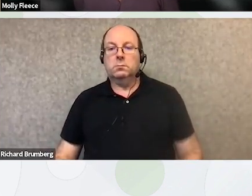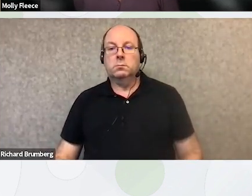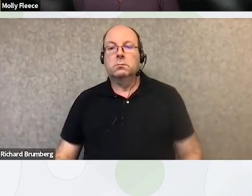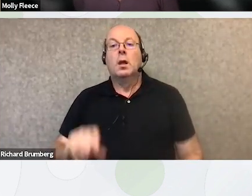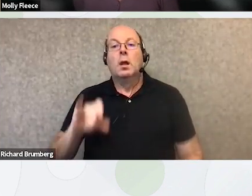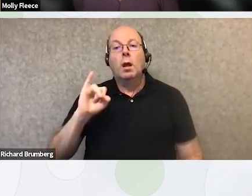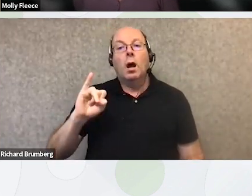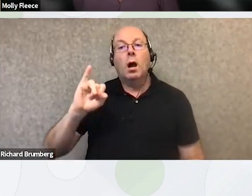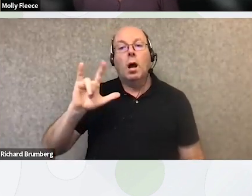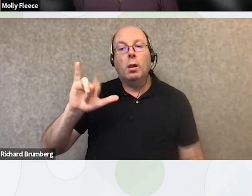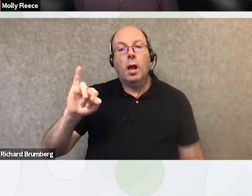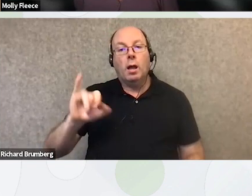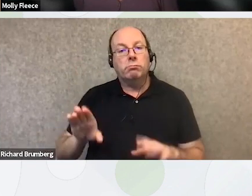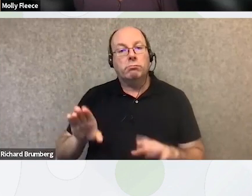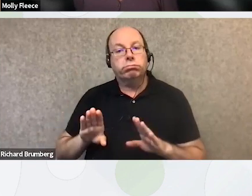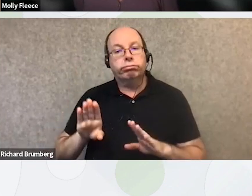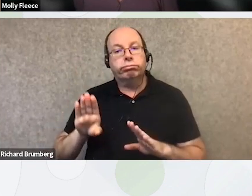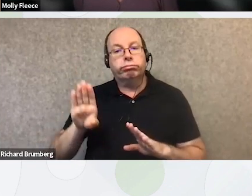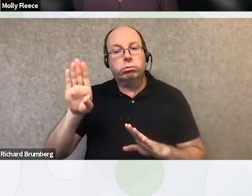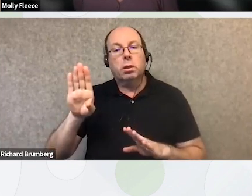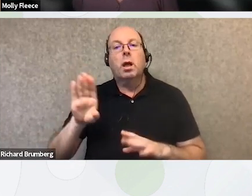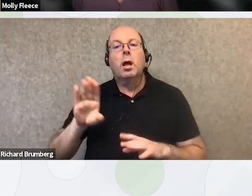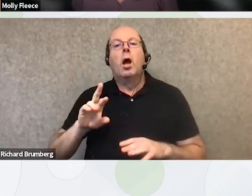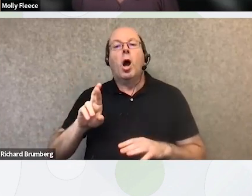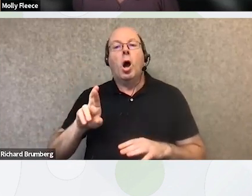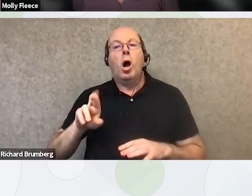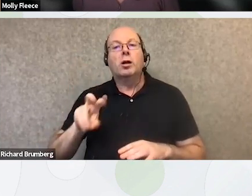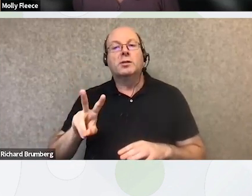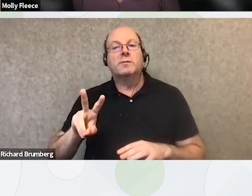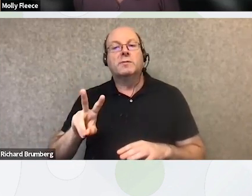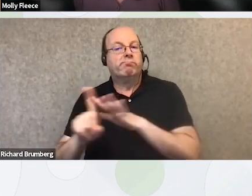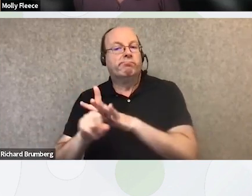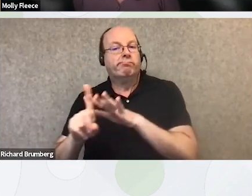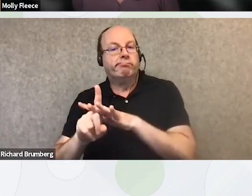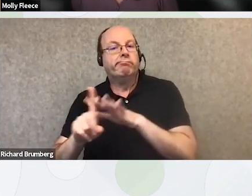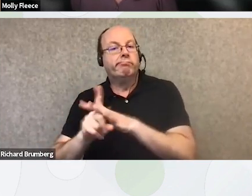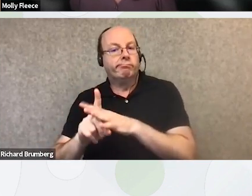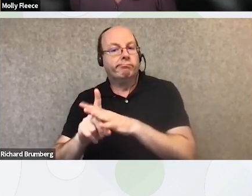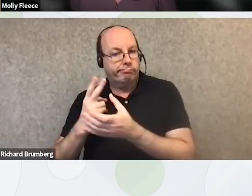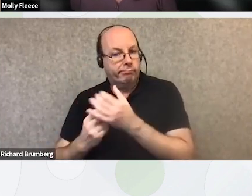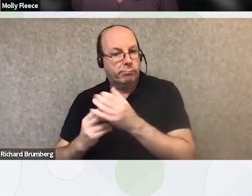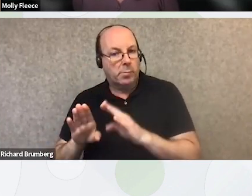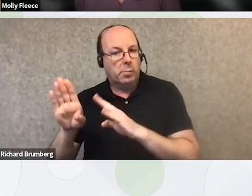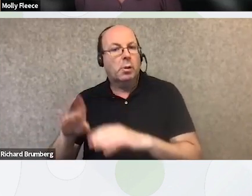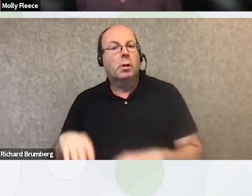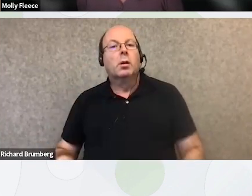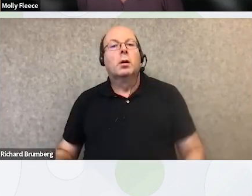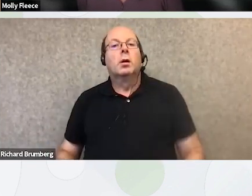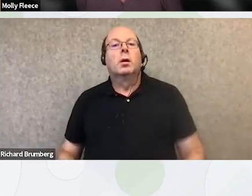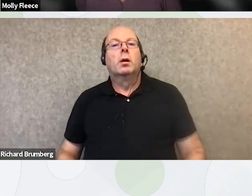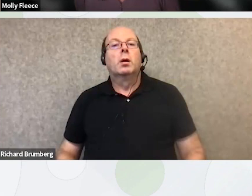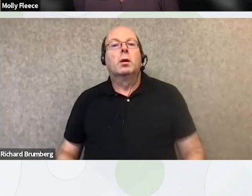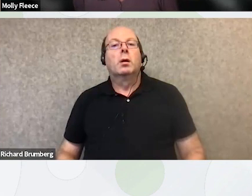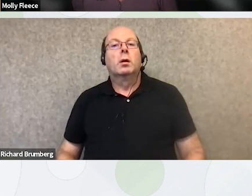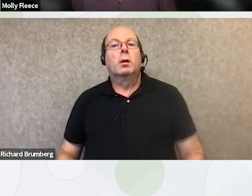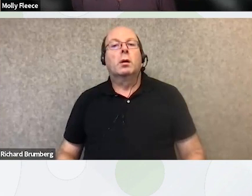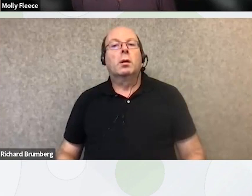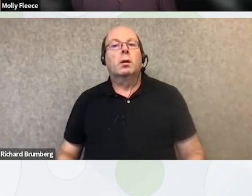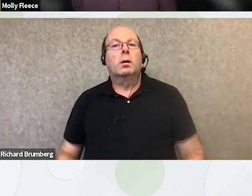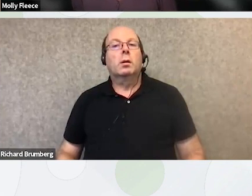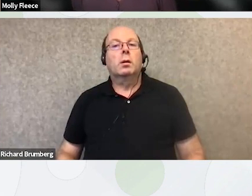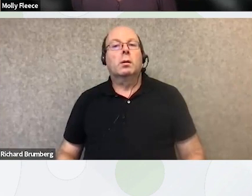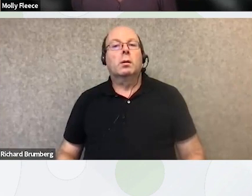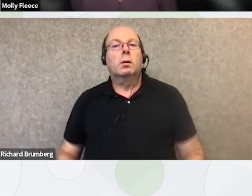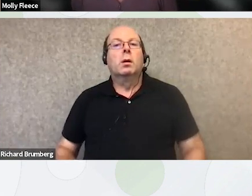ILI and RSV visits in our ERs, whereas we are seeing a continued maybe